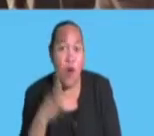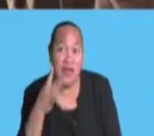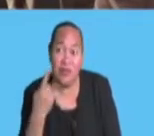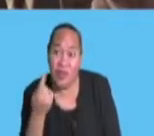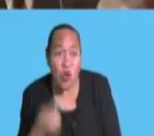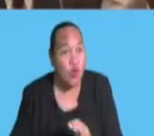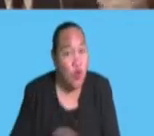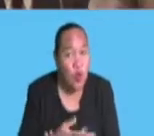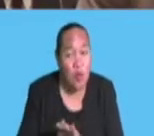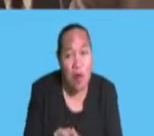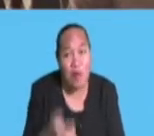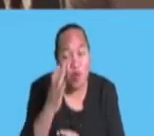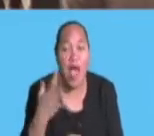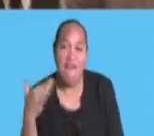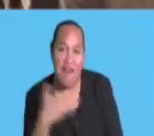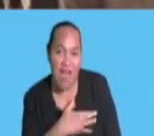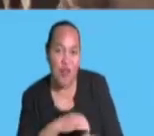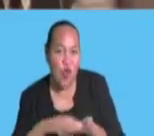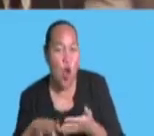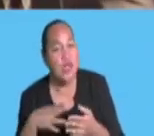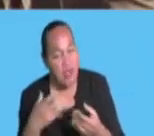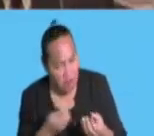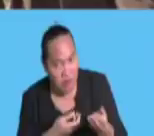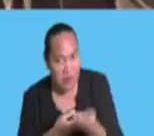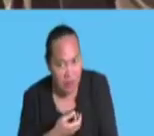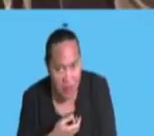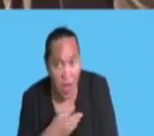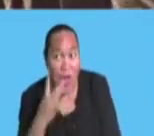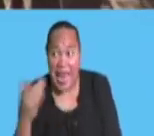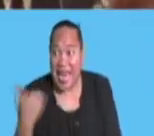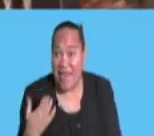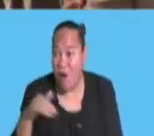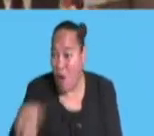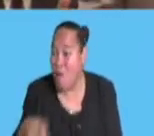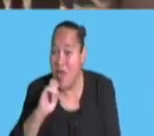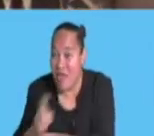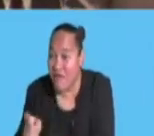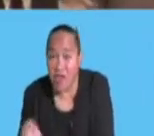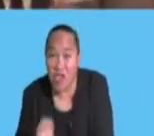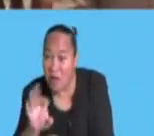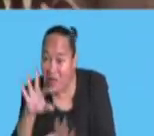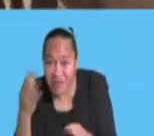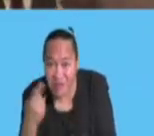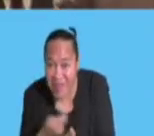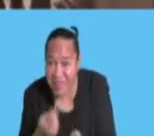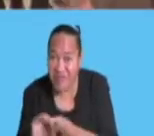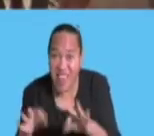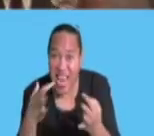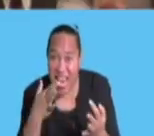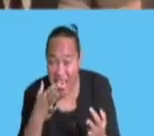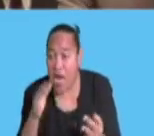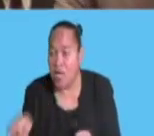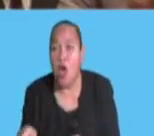go into primary school, there's $500 that is available. And as they're living at their home, they don't have a lot of economy, they don't have a lot of money,